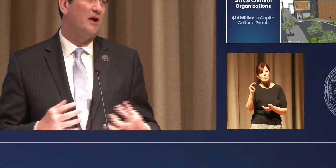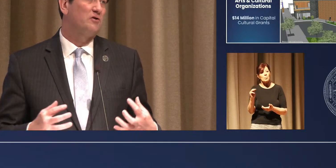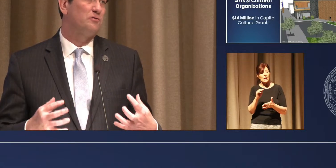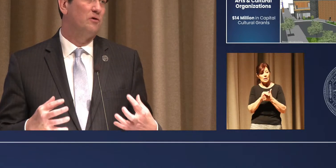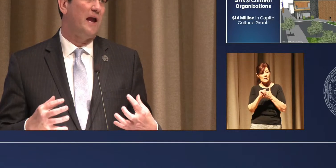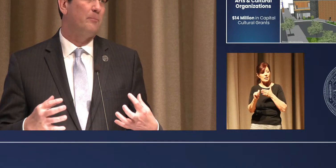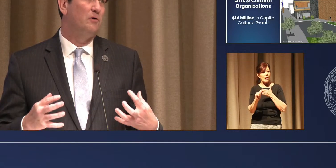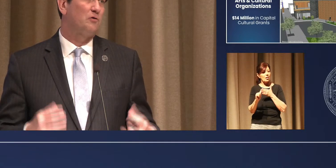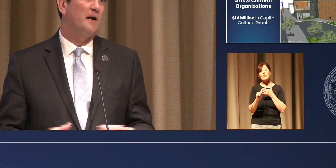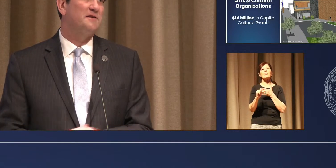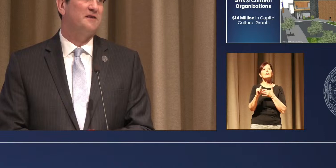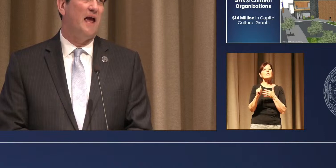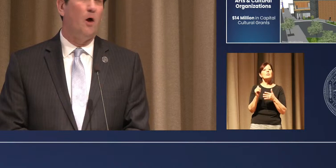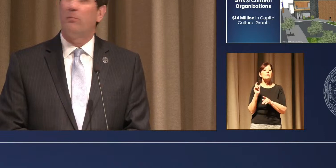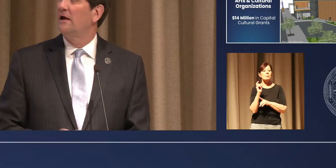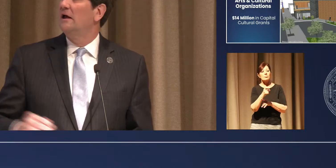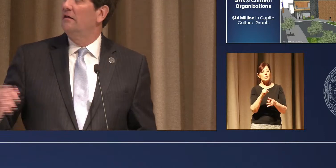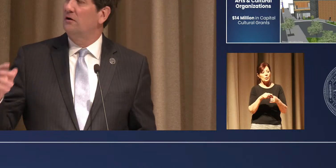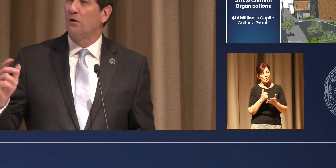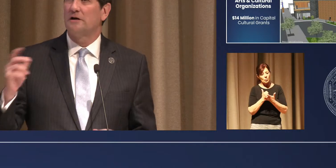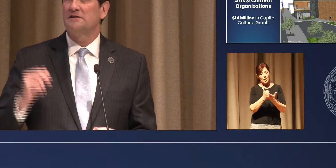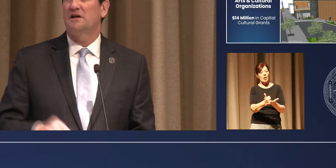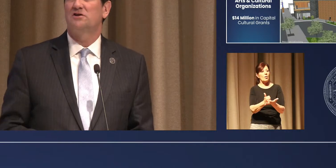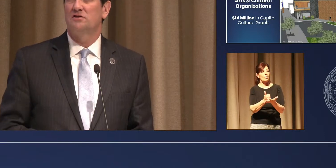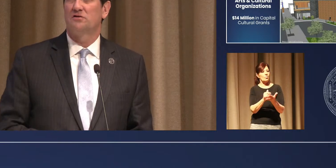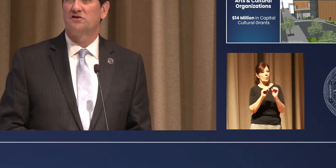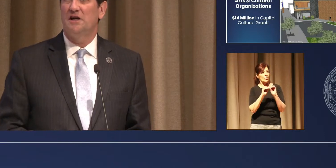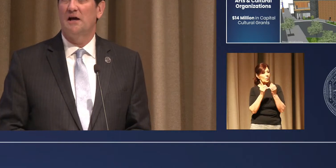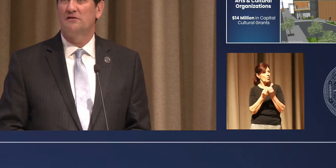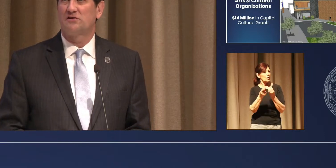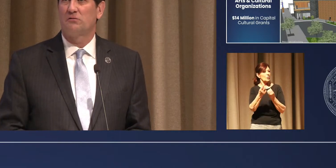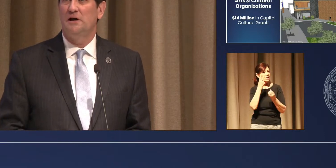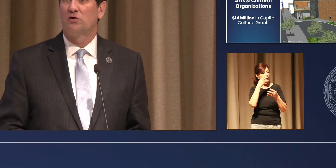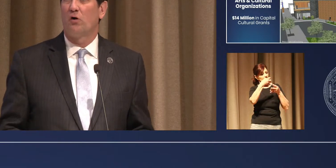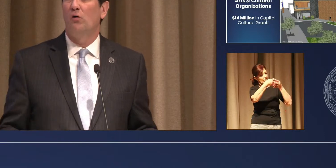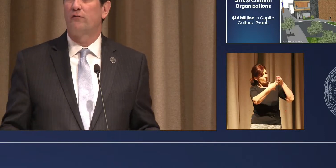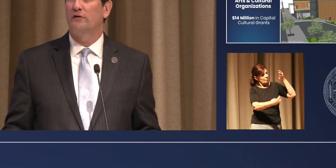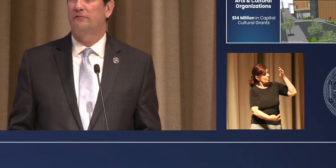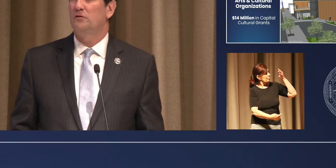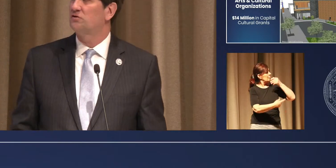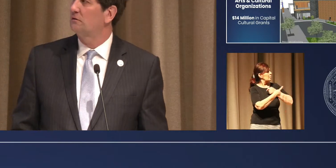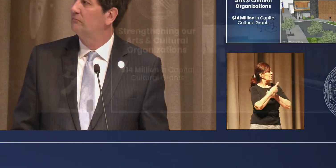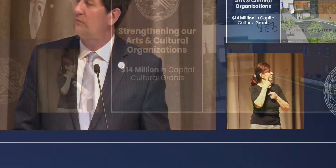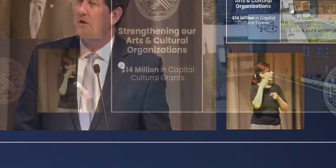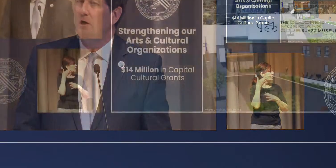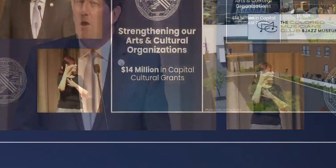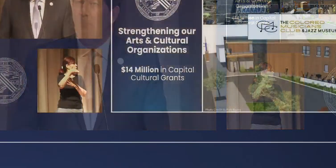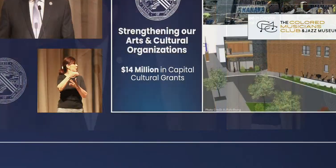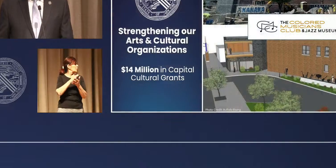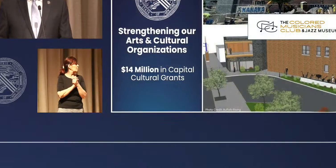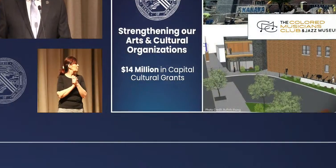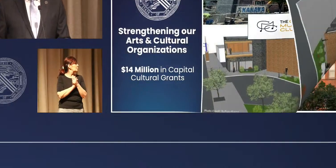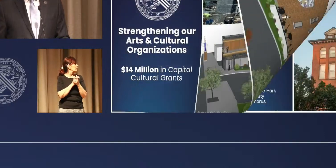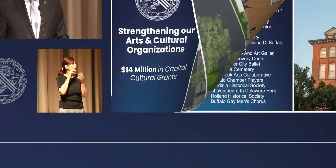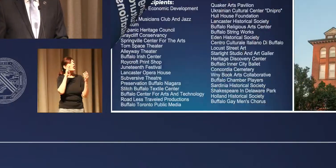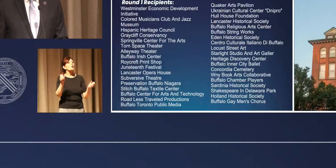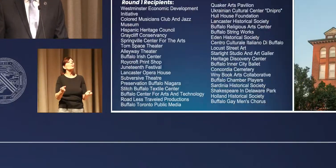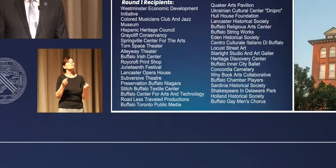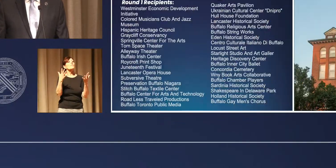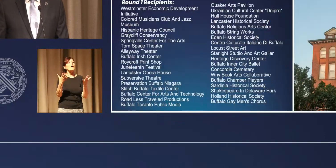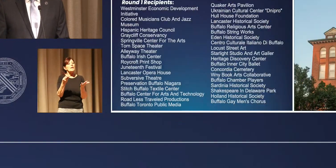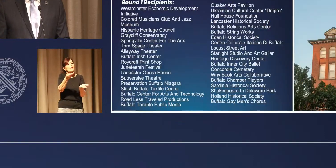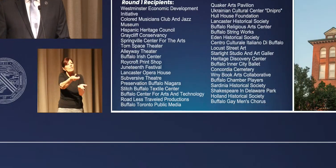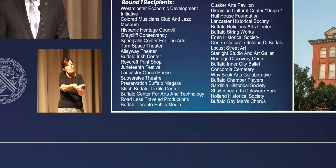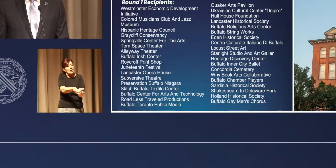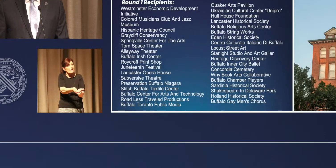in cultural capital grants to help the organizations you'll see on the screen grow for the future. Providing capital project